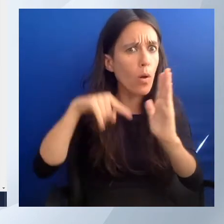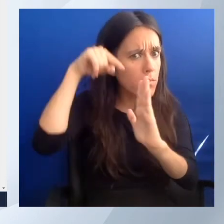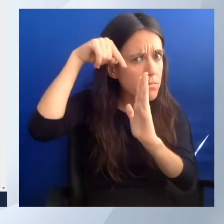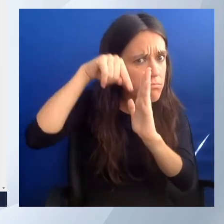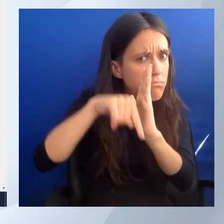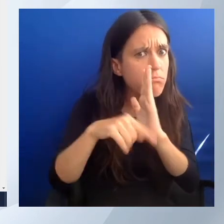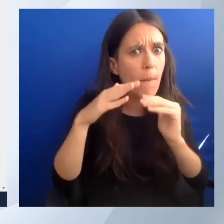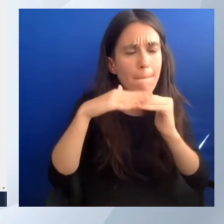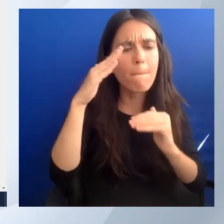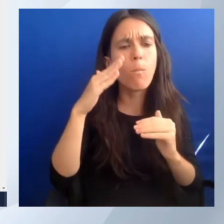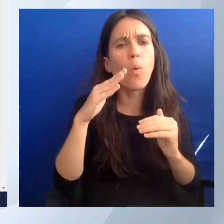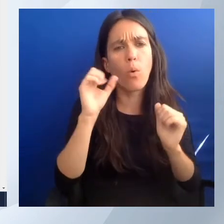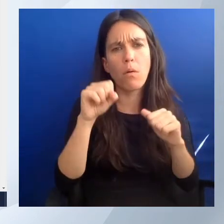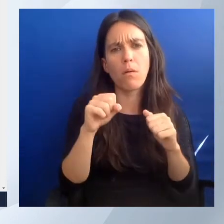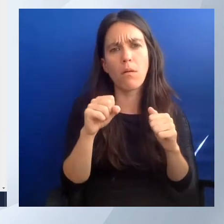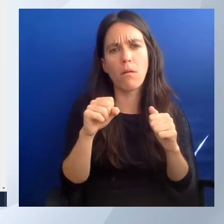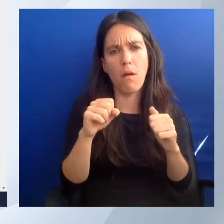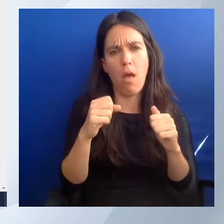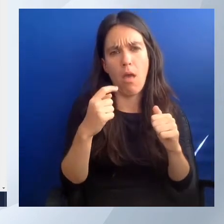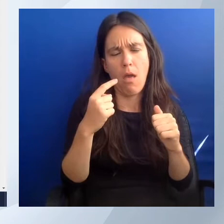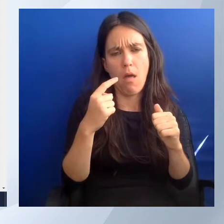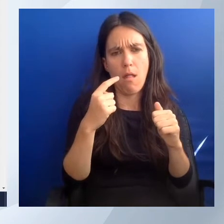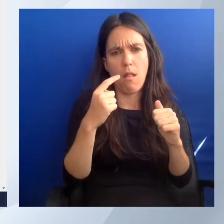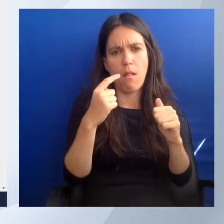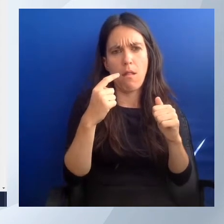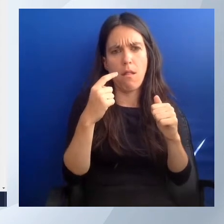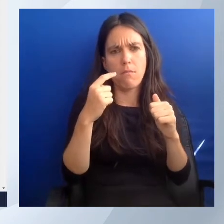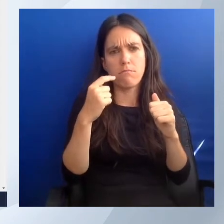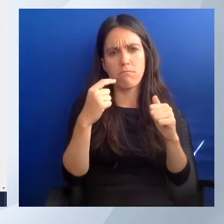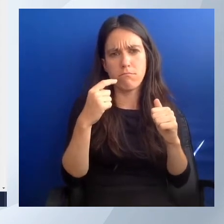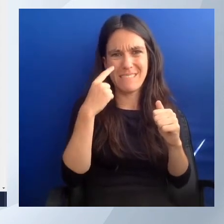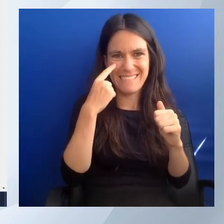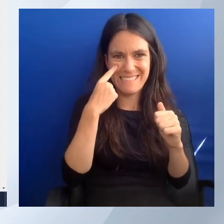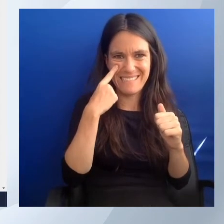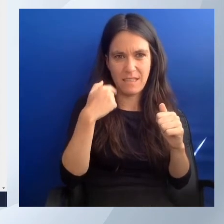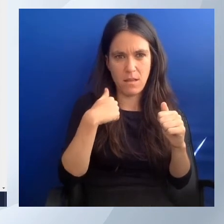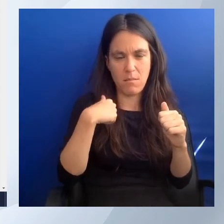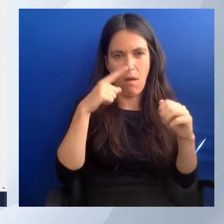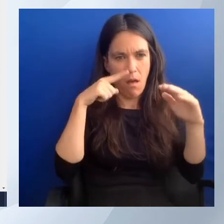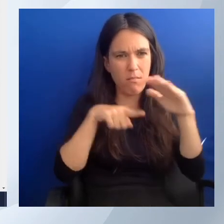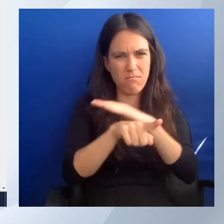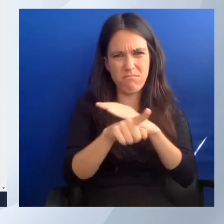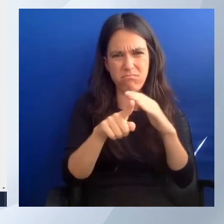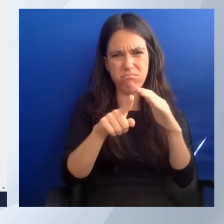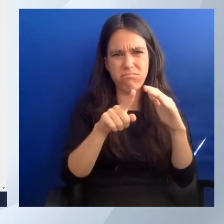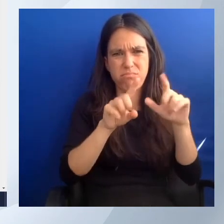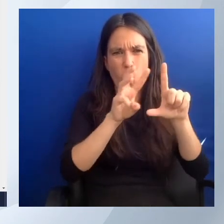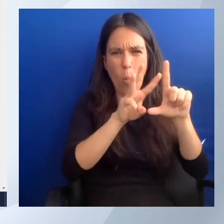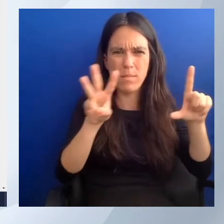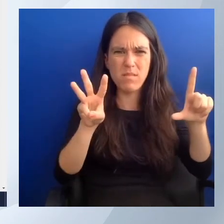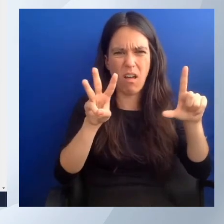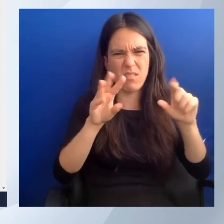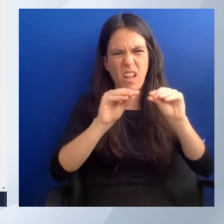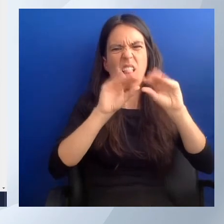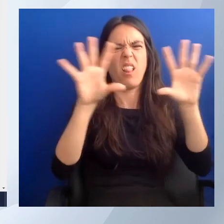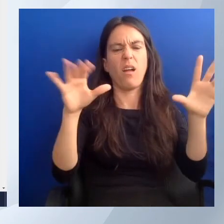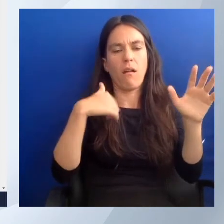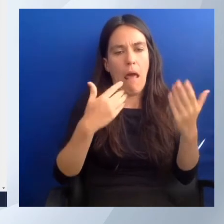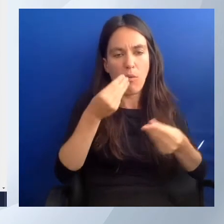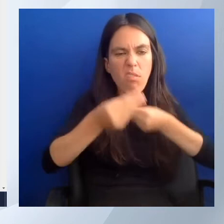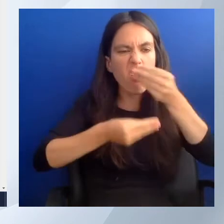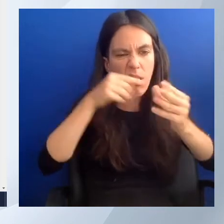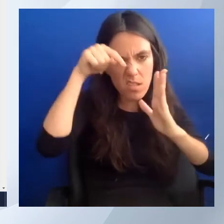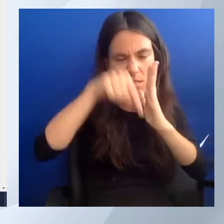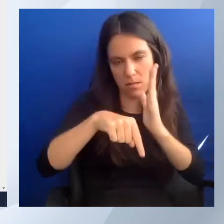you go up to my GitHub account and take a look there. I'm not going to explain it in great detail here. The